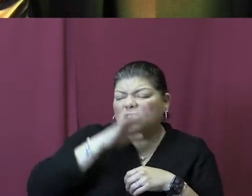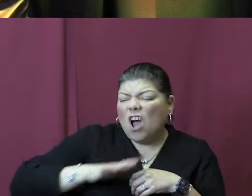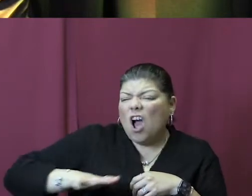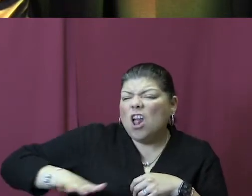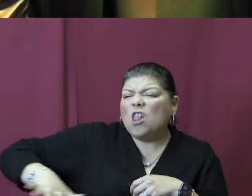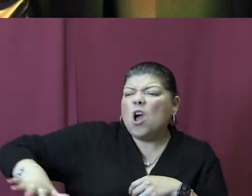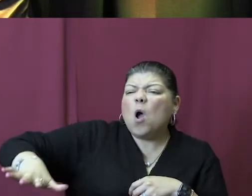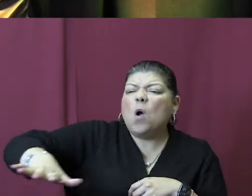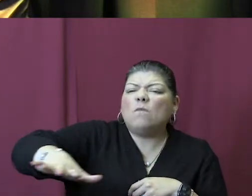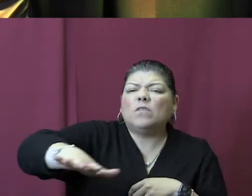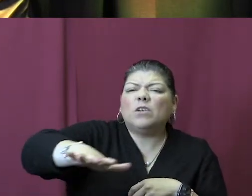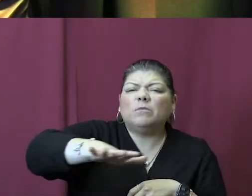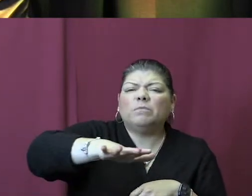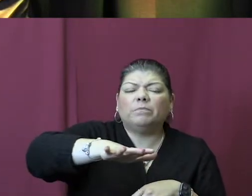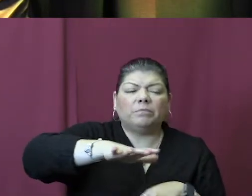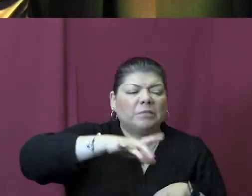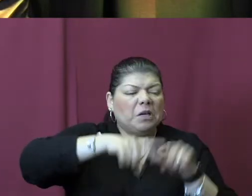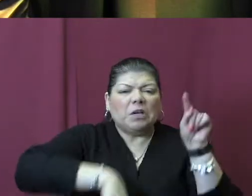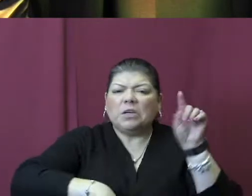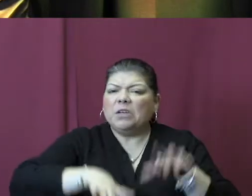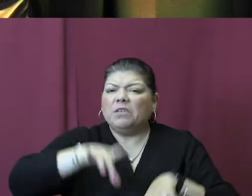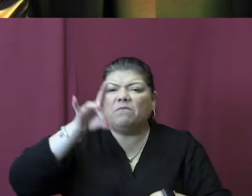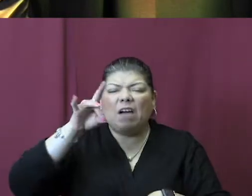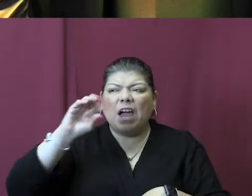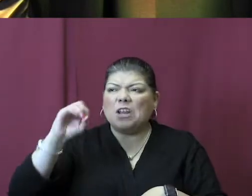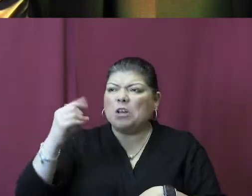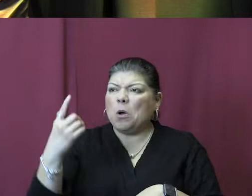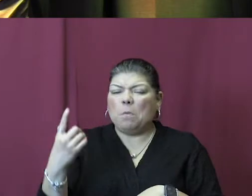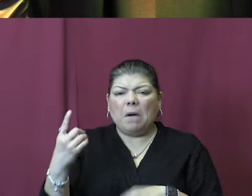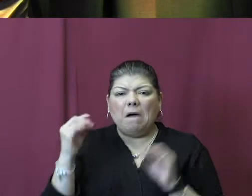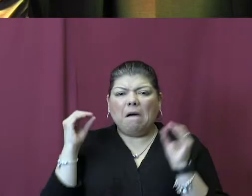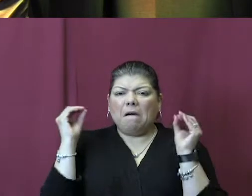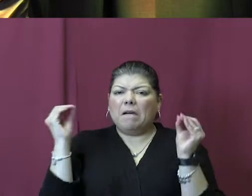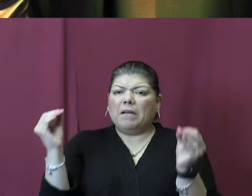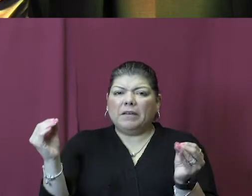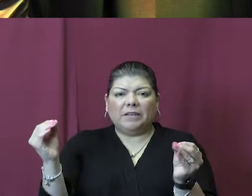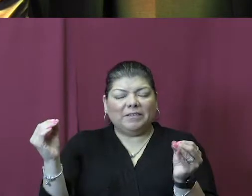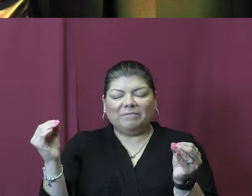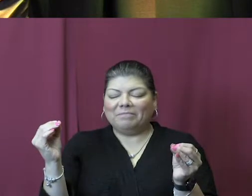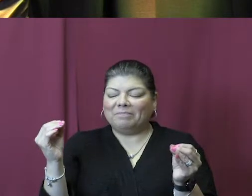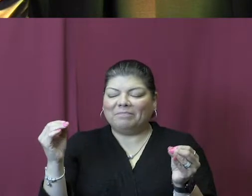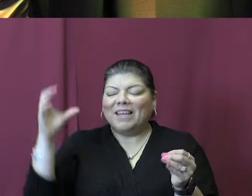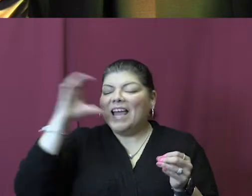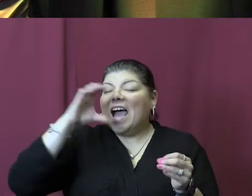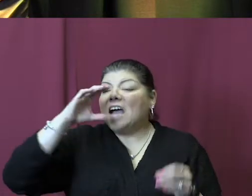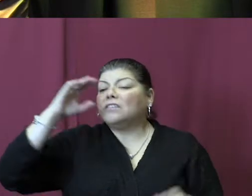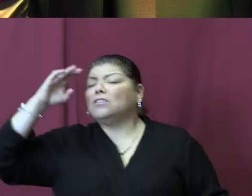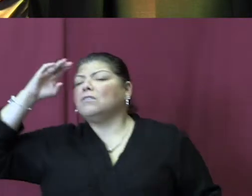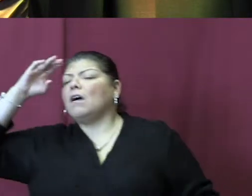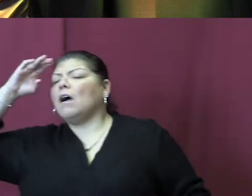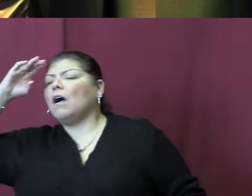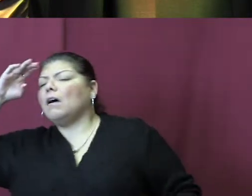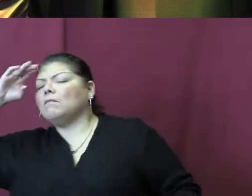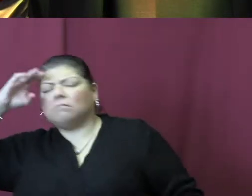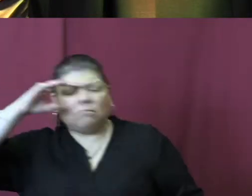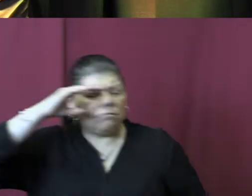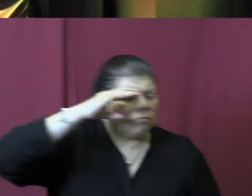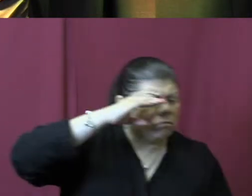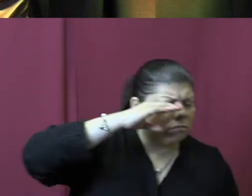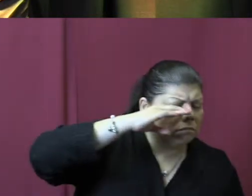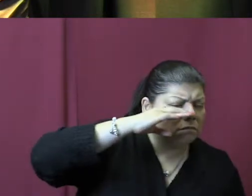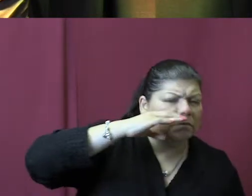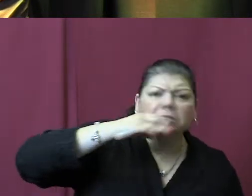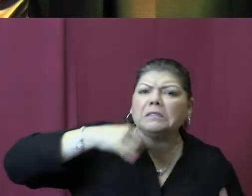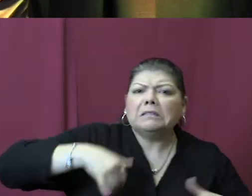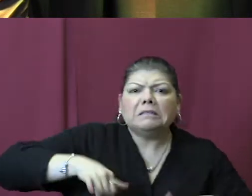Searched all over, couldn't find nobody. I looked high and